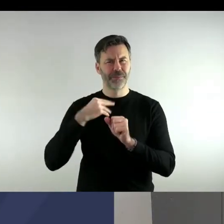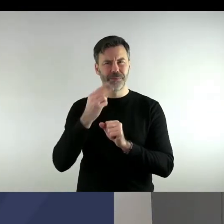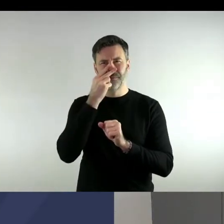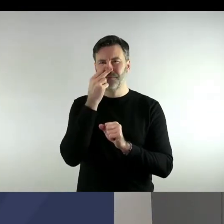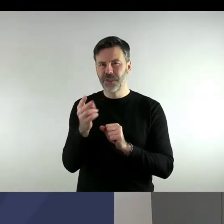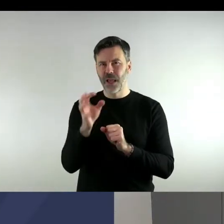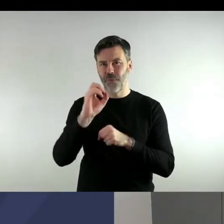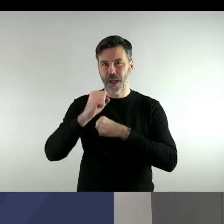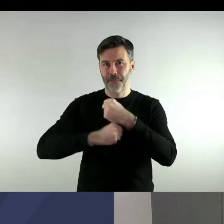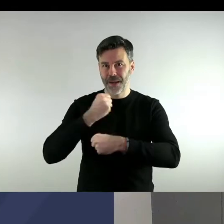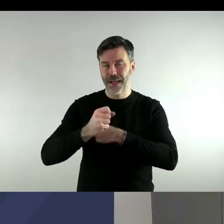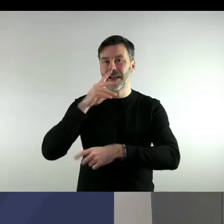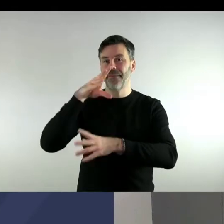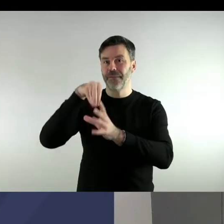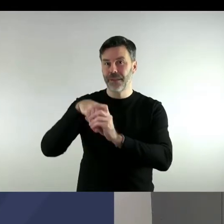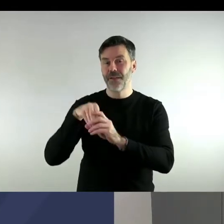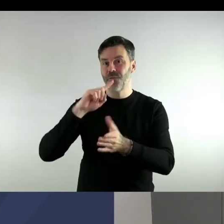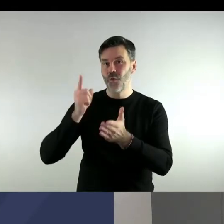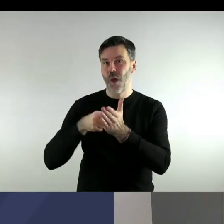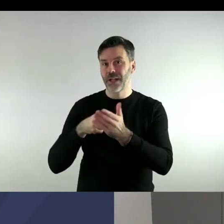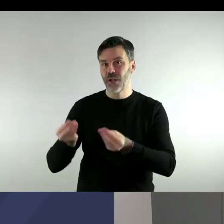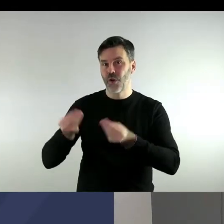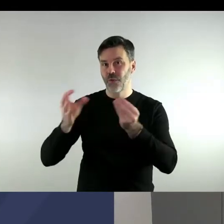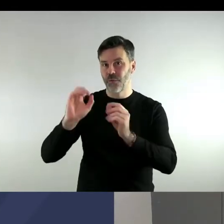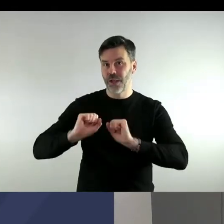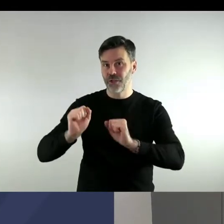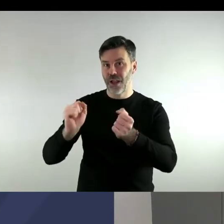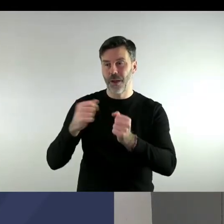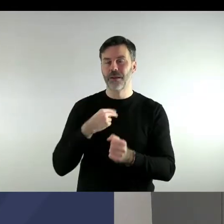years ago, I had the opportunity to have a look at your work